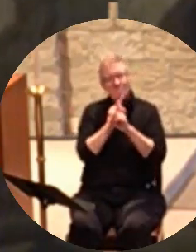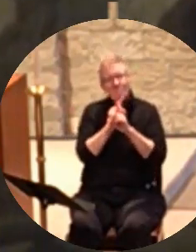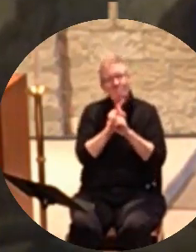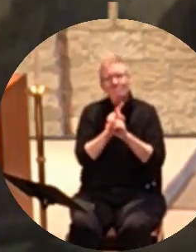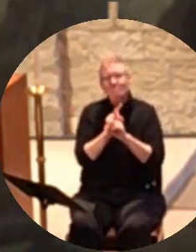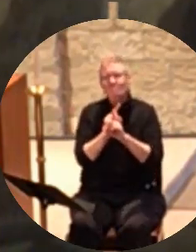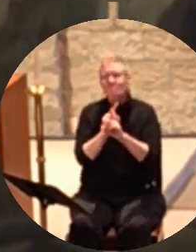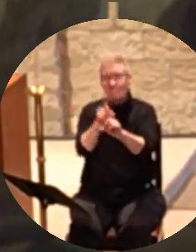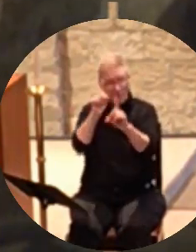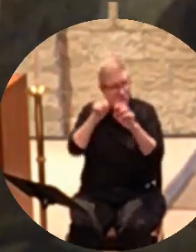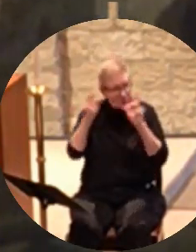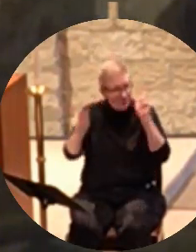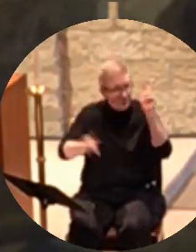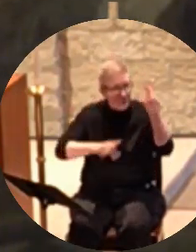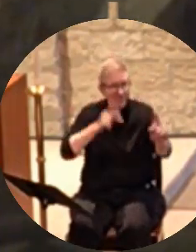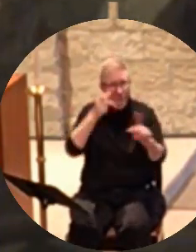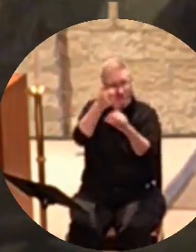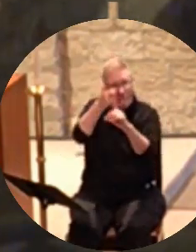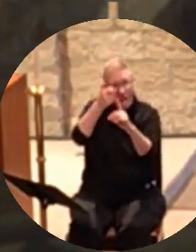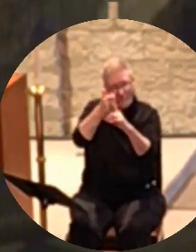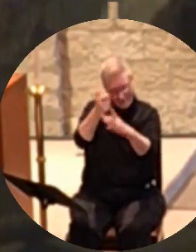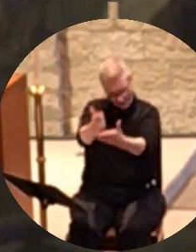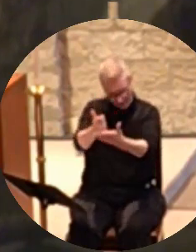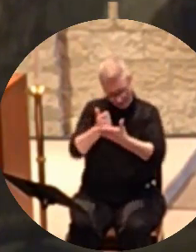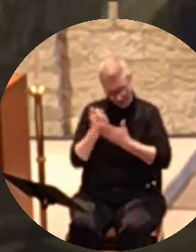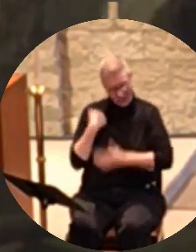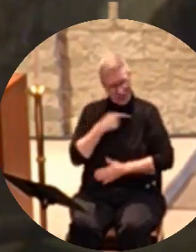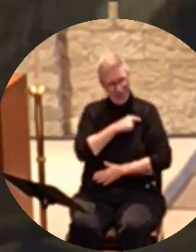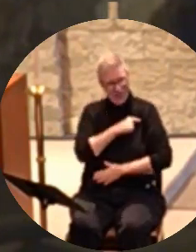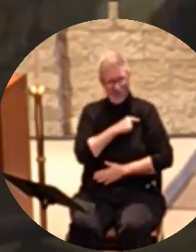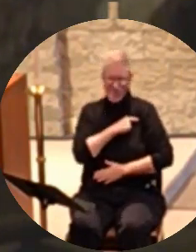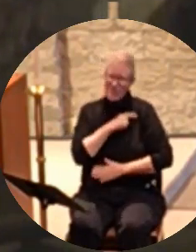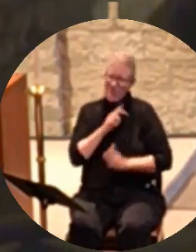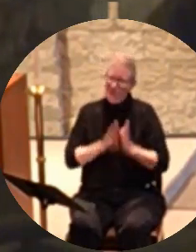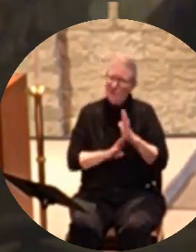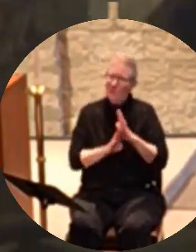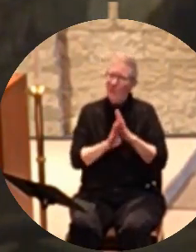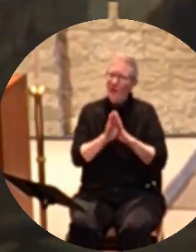those who help us grow if we let them,